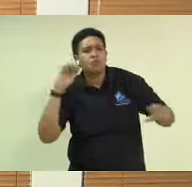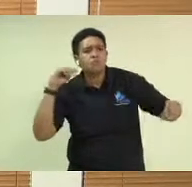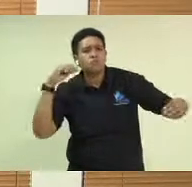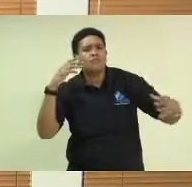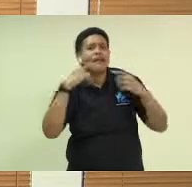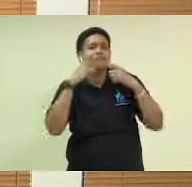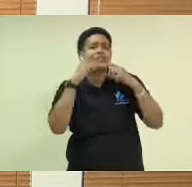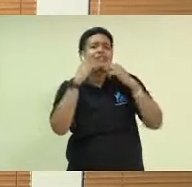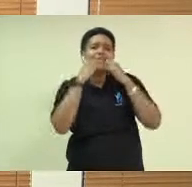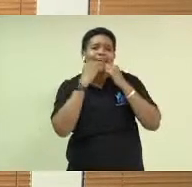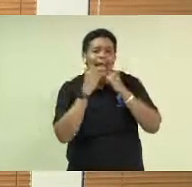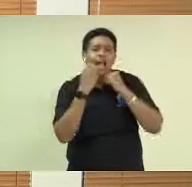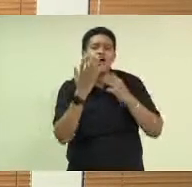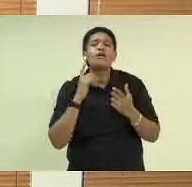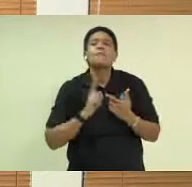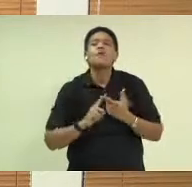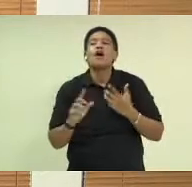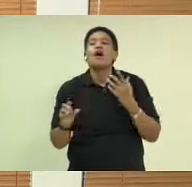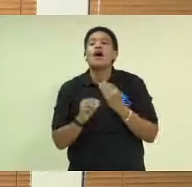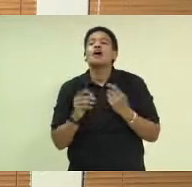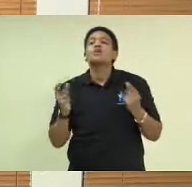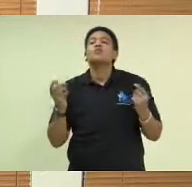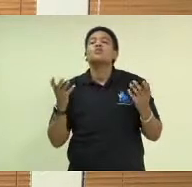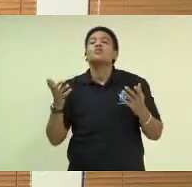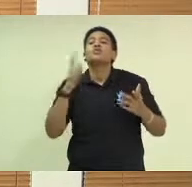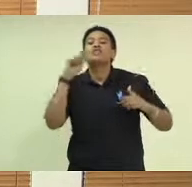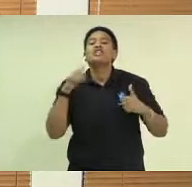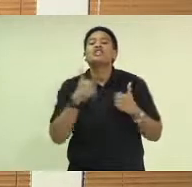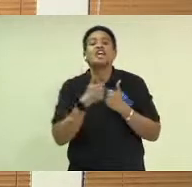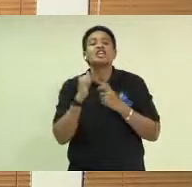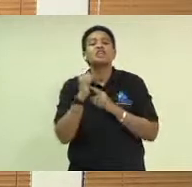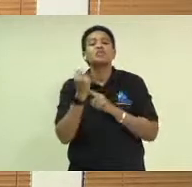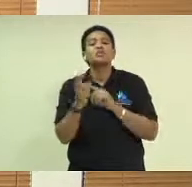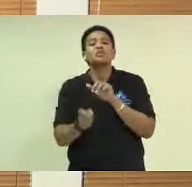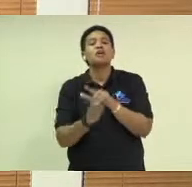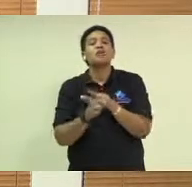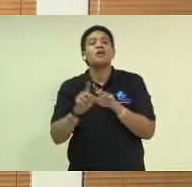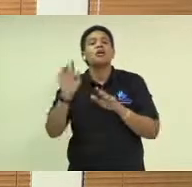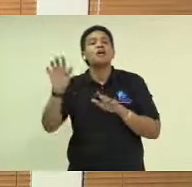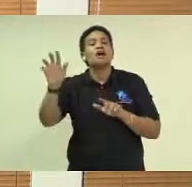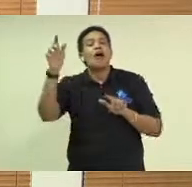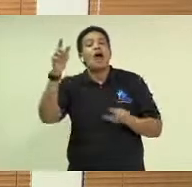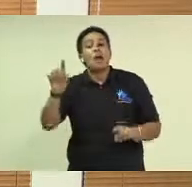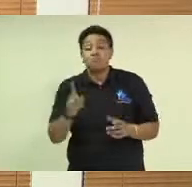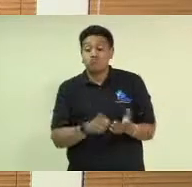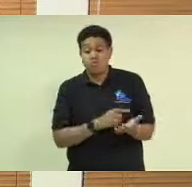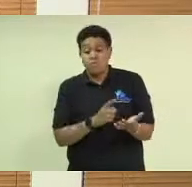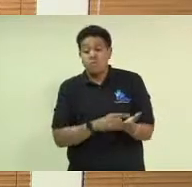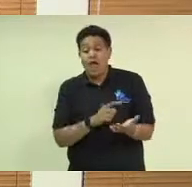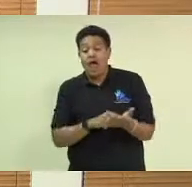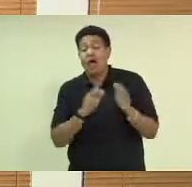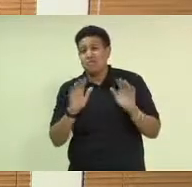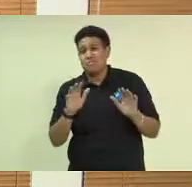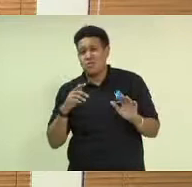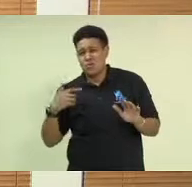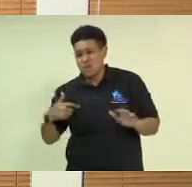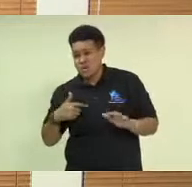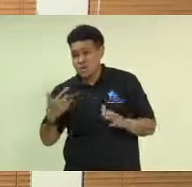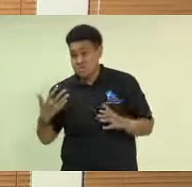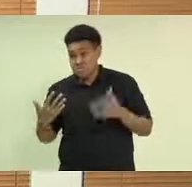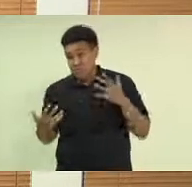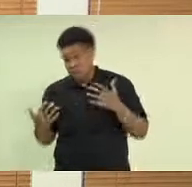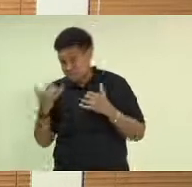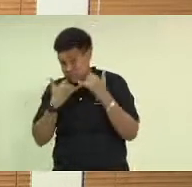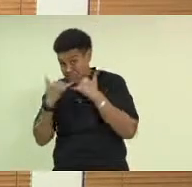care, and do so under challenging circumstances. Sometimes we make